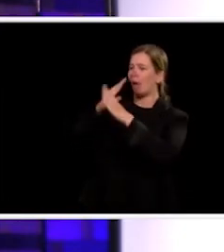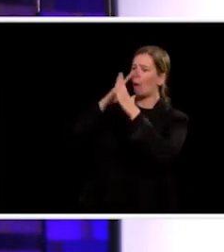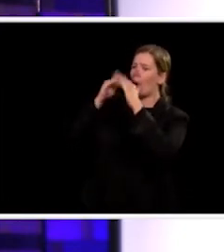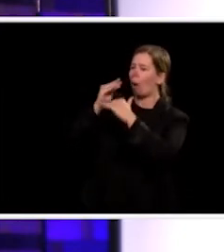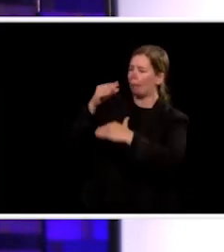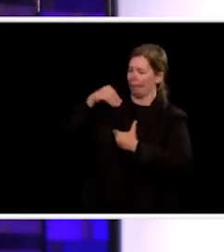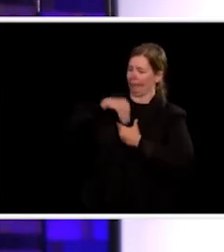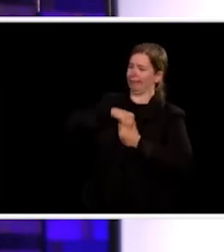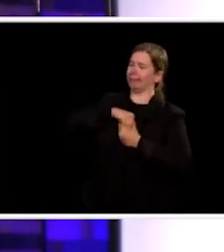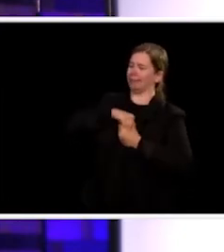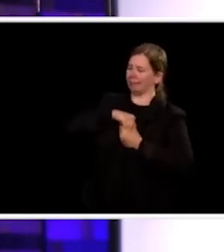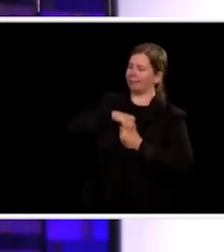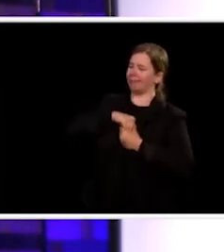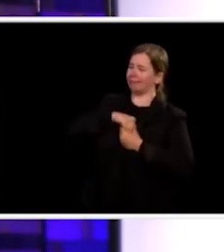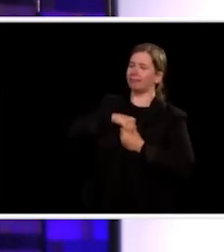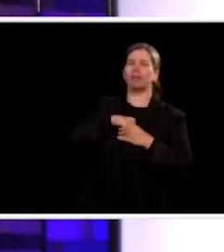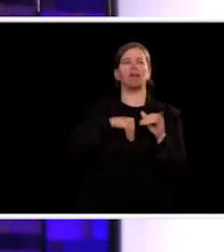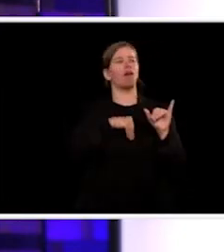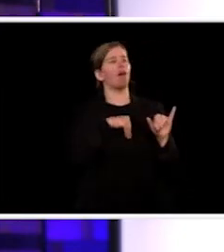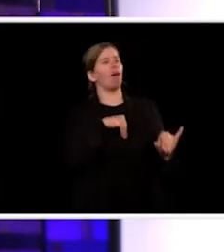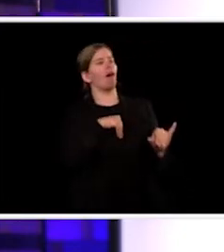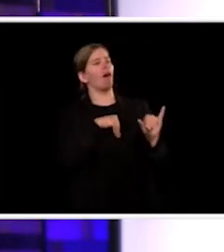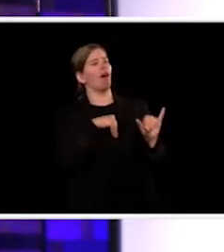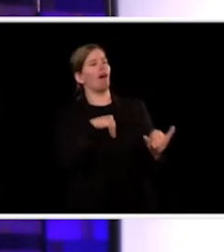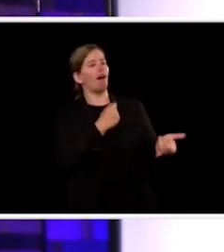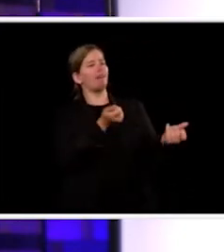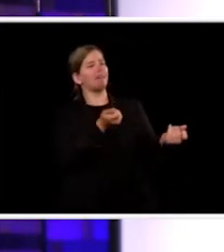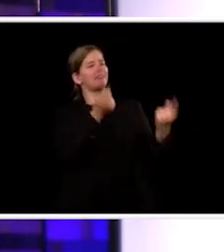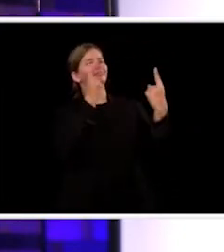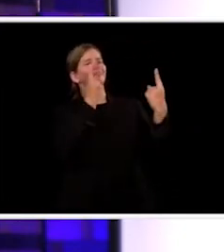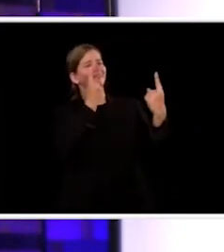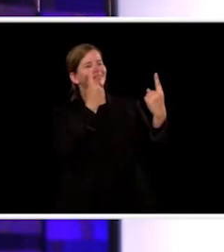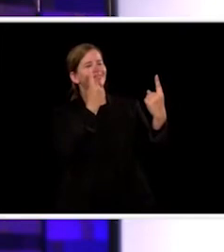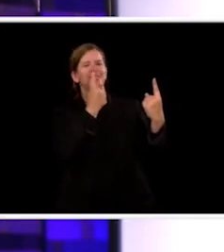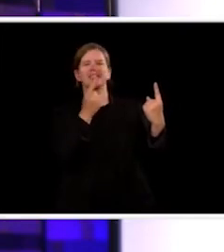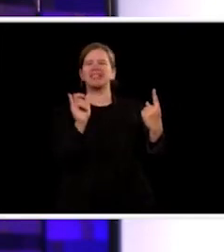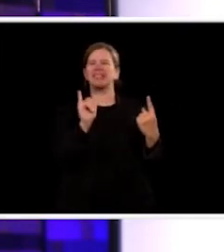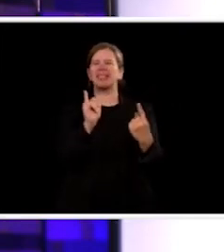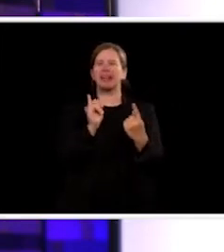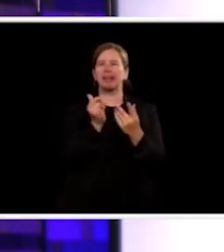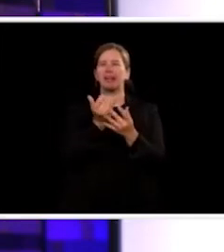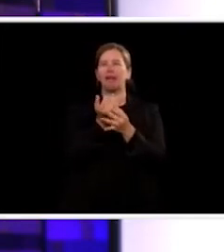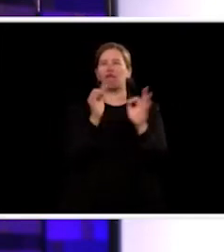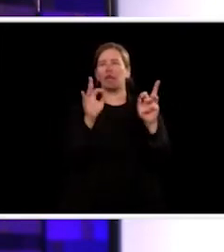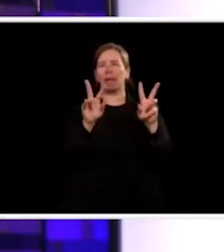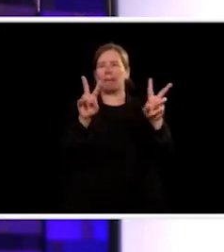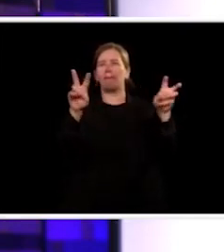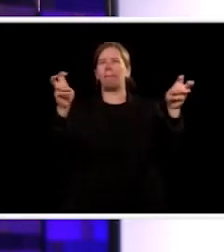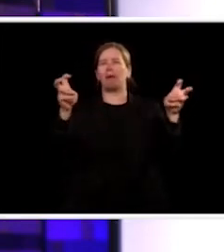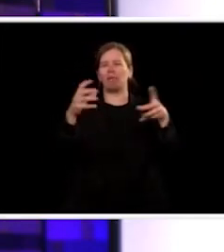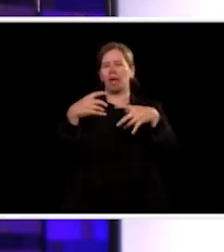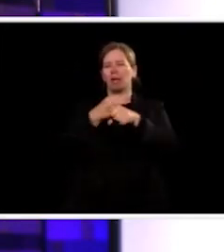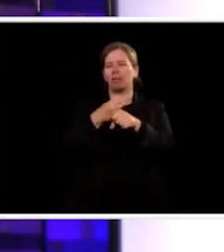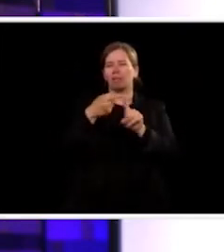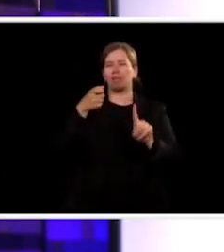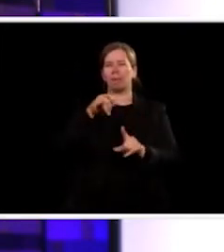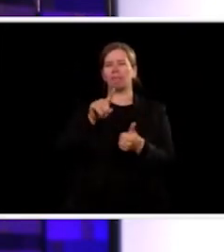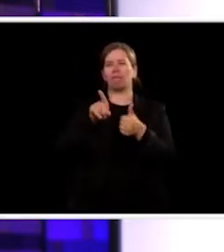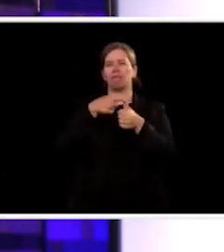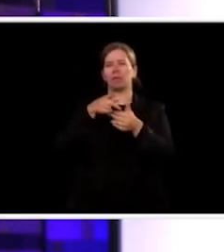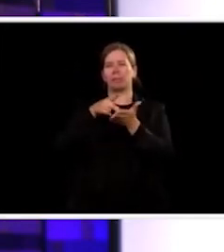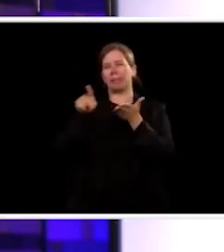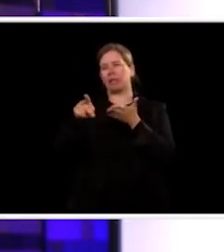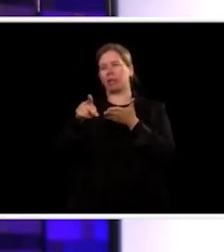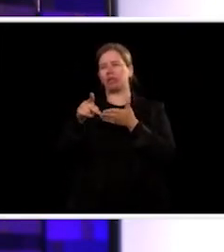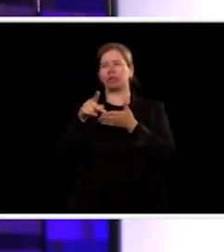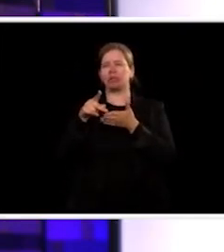that's within you." Ah, I got it. It's sort of a free paraphrase from 1 Peter 3 something